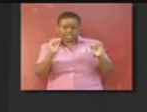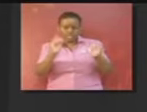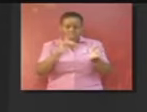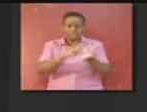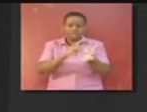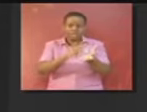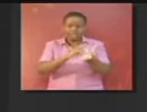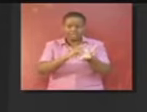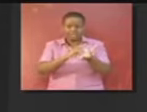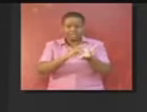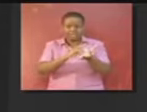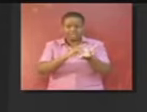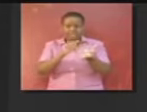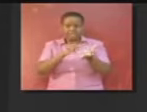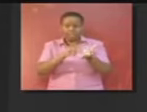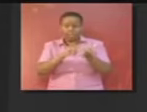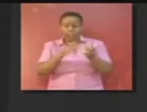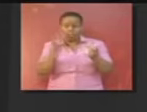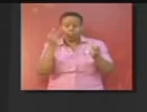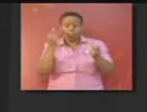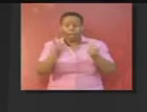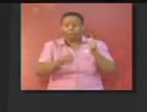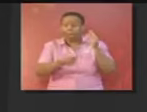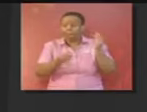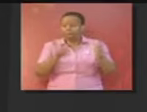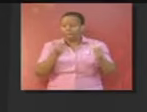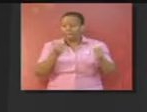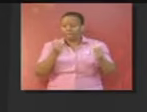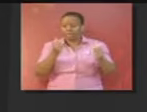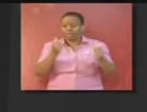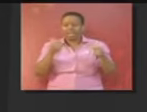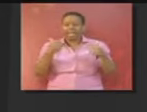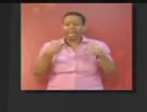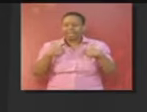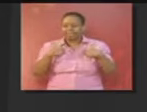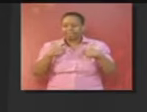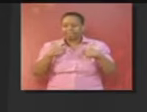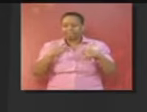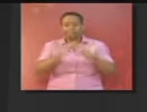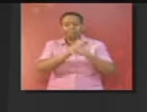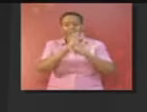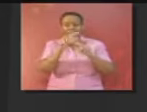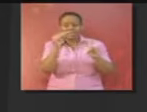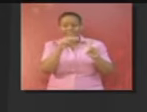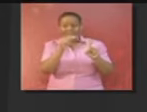quickly if that person sitting in front of them happens to have COVID-19 and then action,